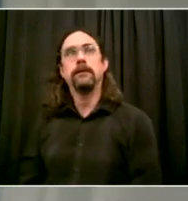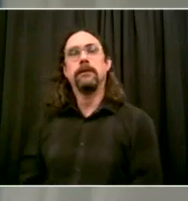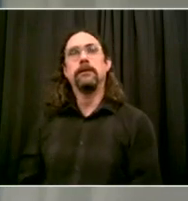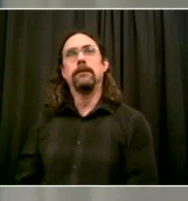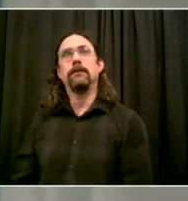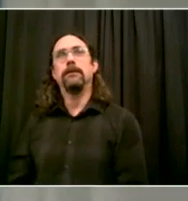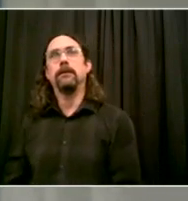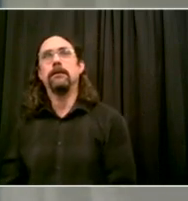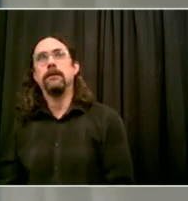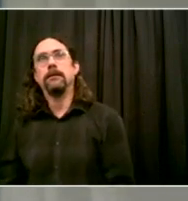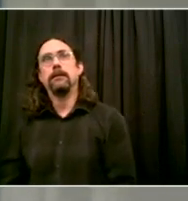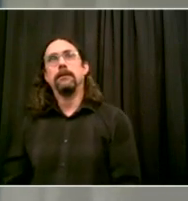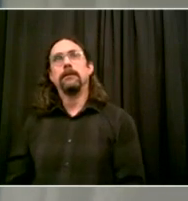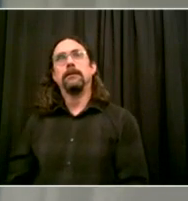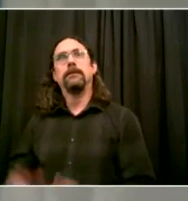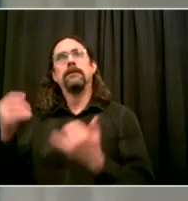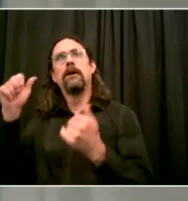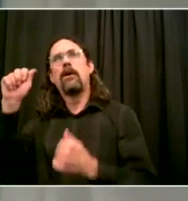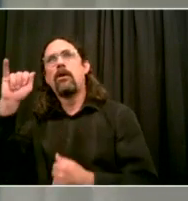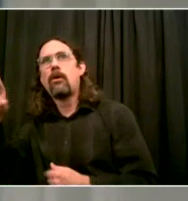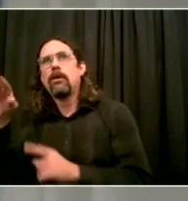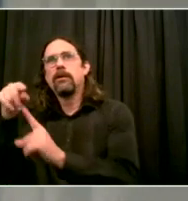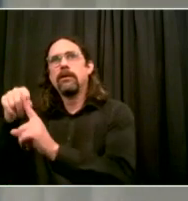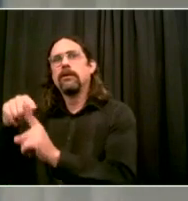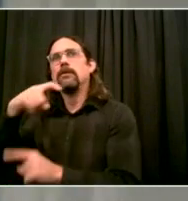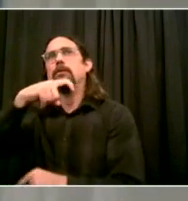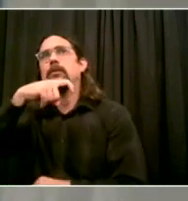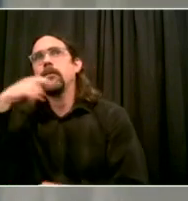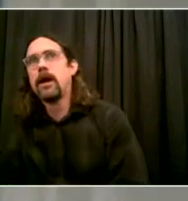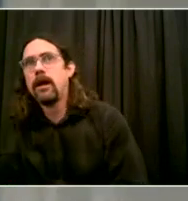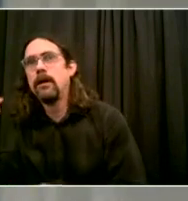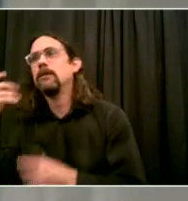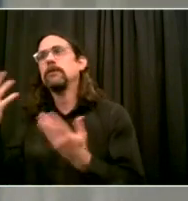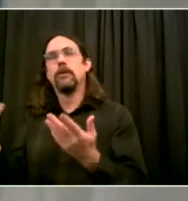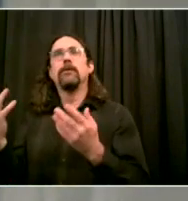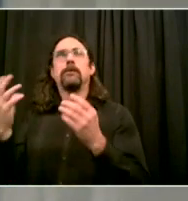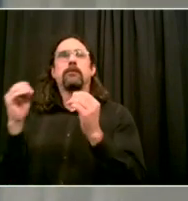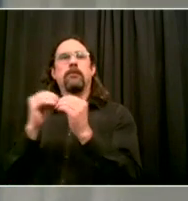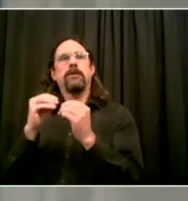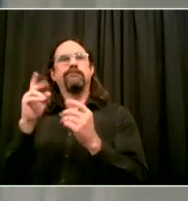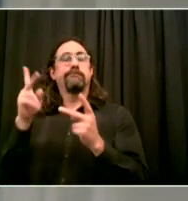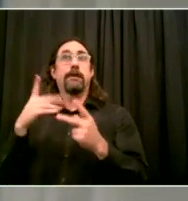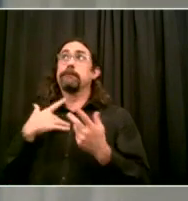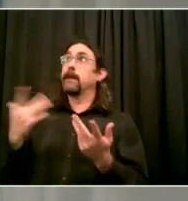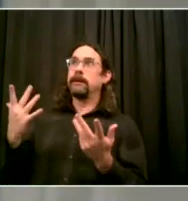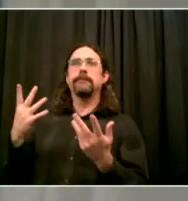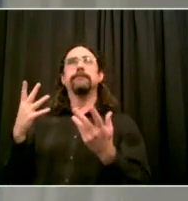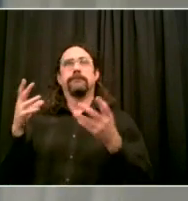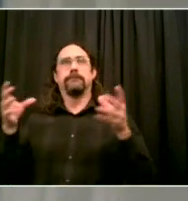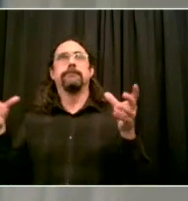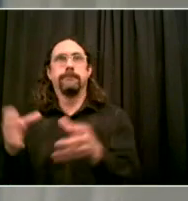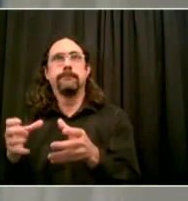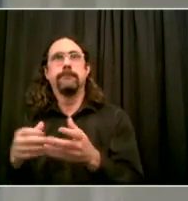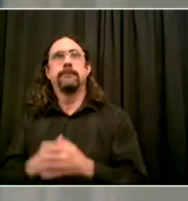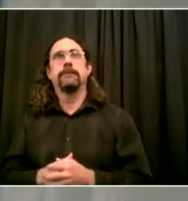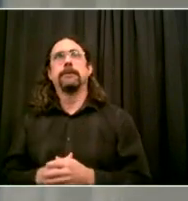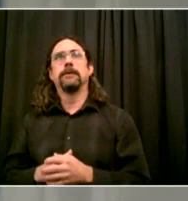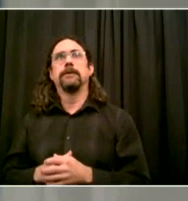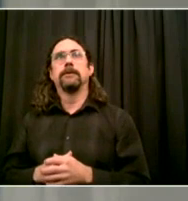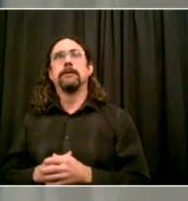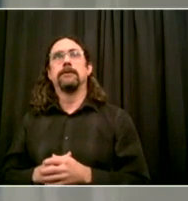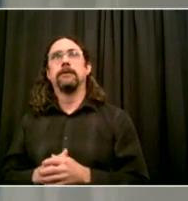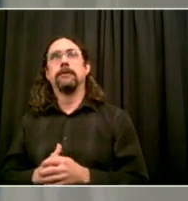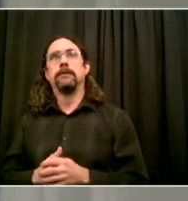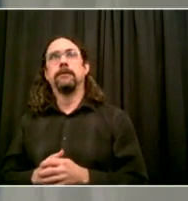indoors. So even when we don't have those specifics, we do know the specific things that people can do